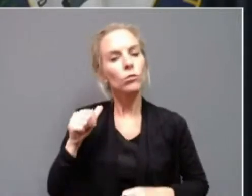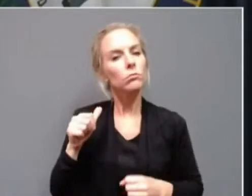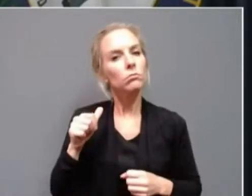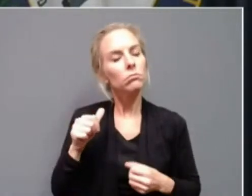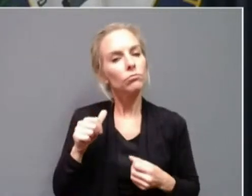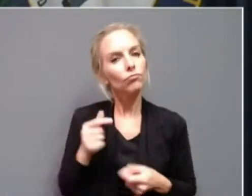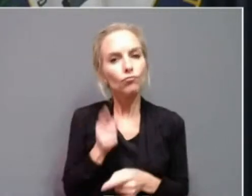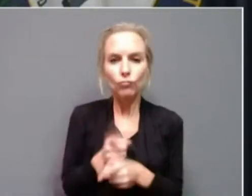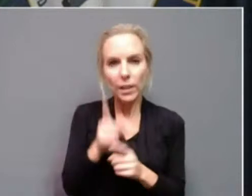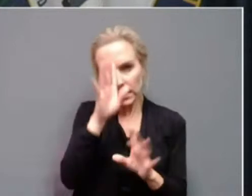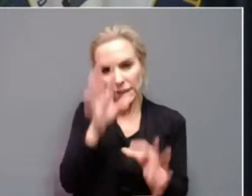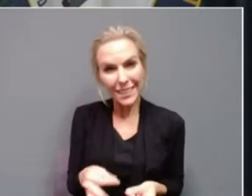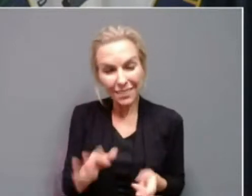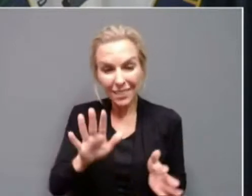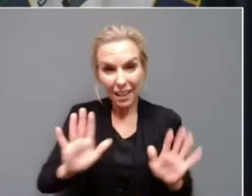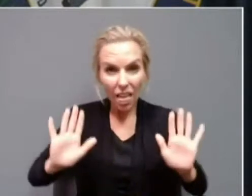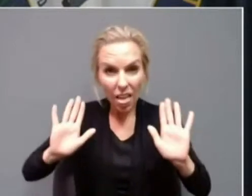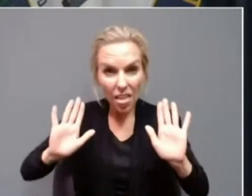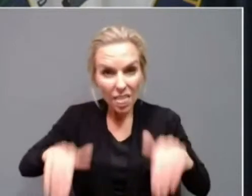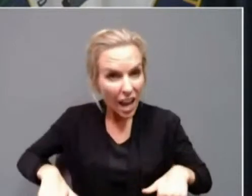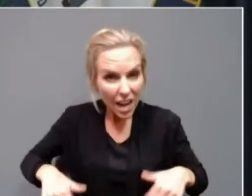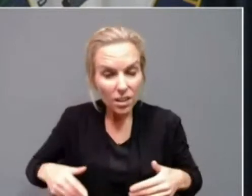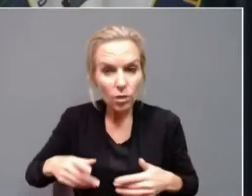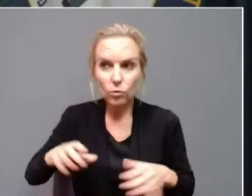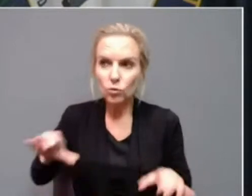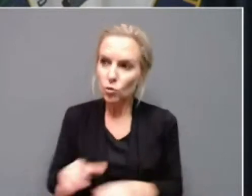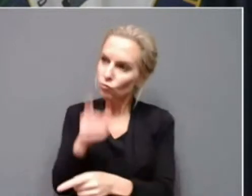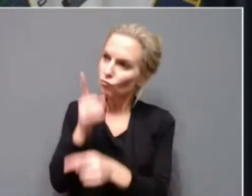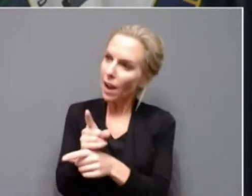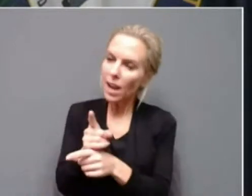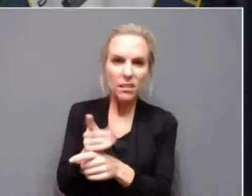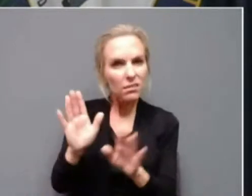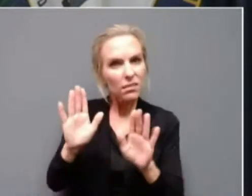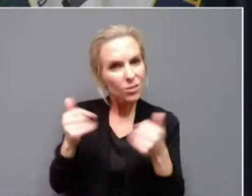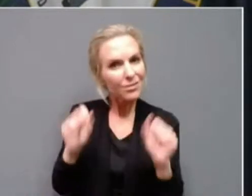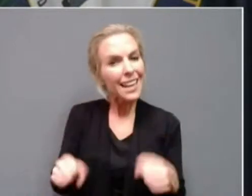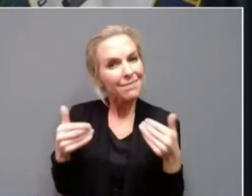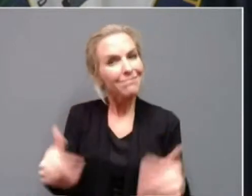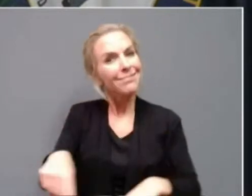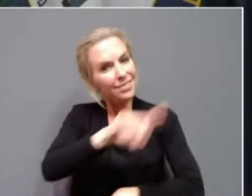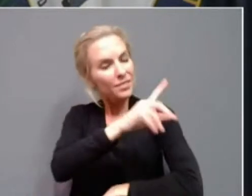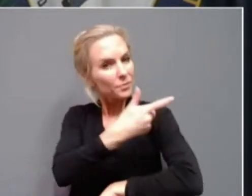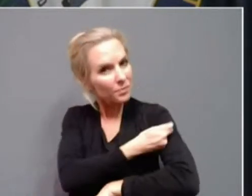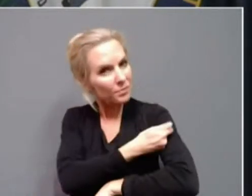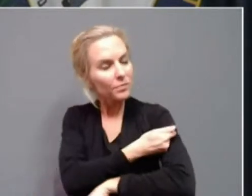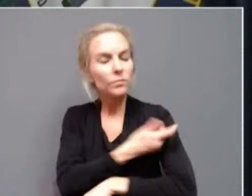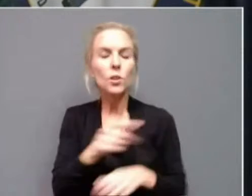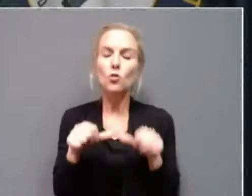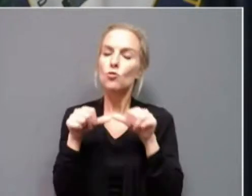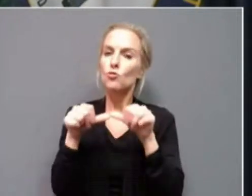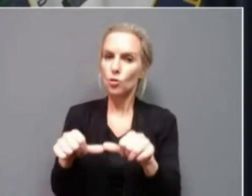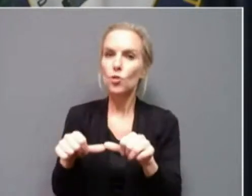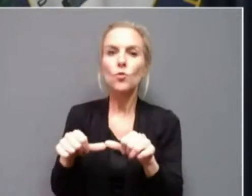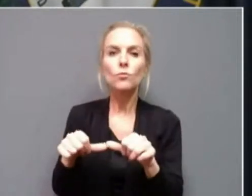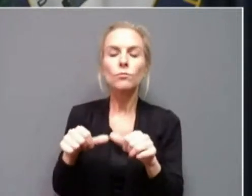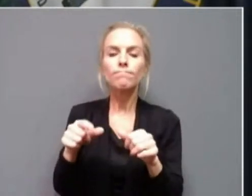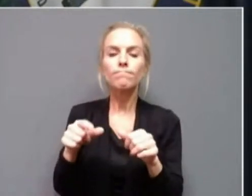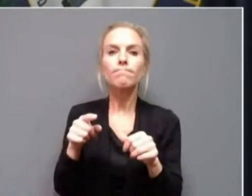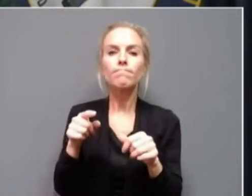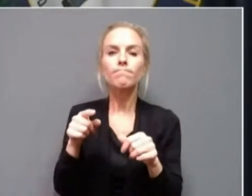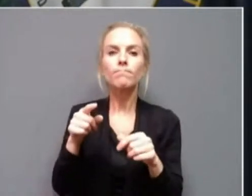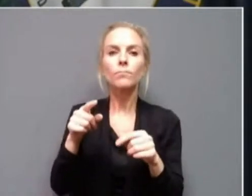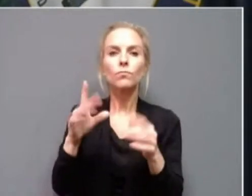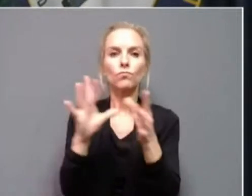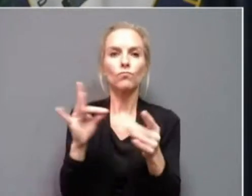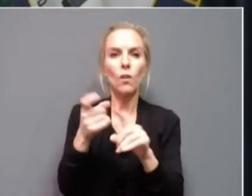Never too late to do the right thing. All right, we're going to continue to hear from folks around the state. I think this is important,